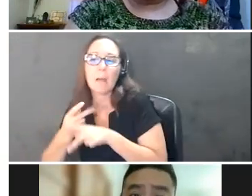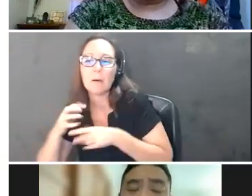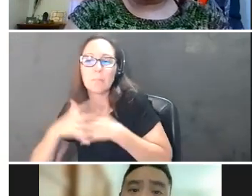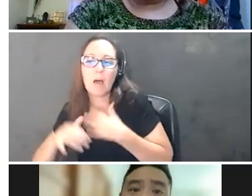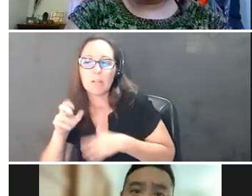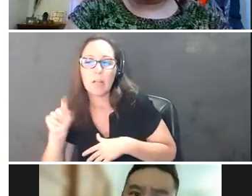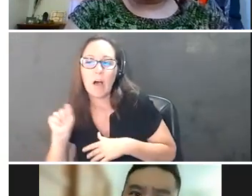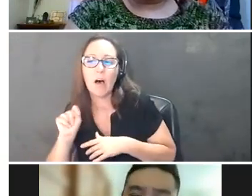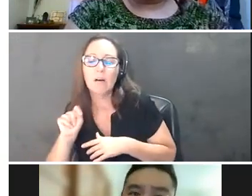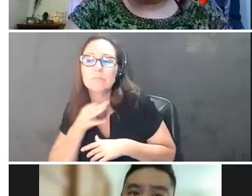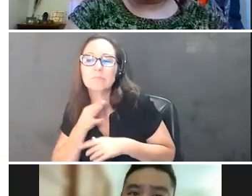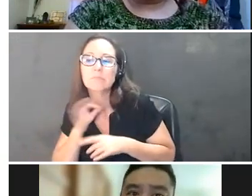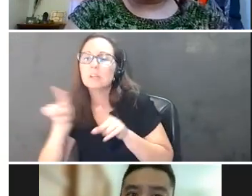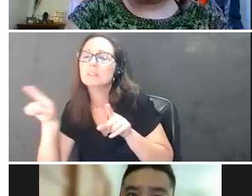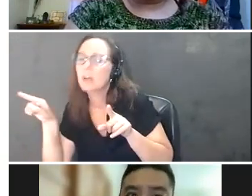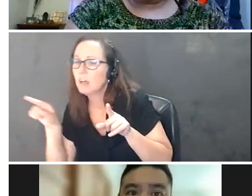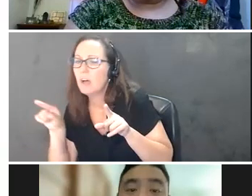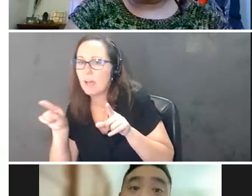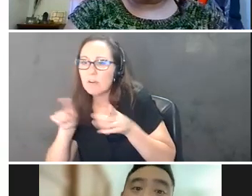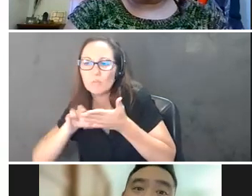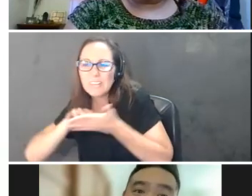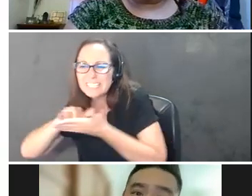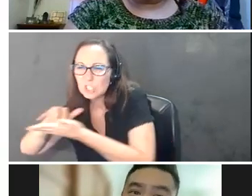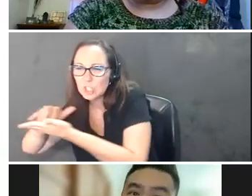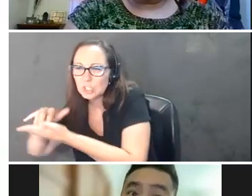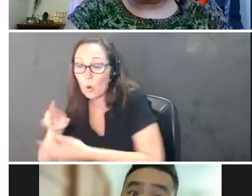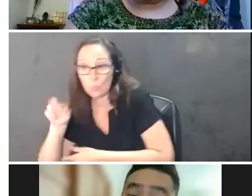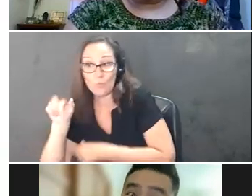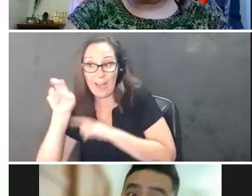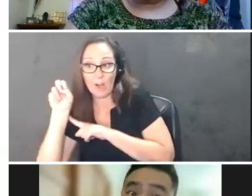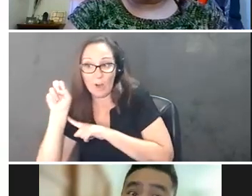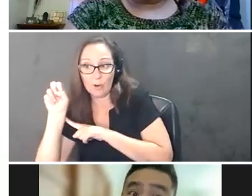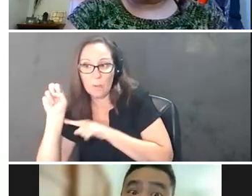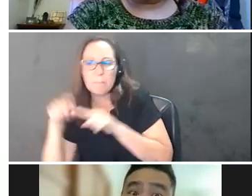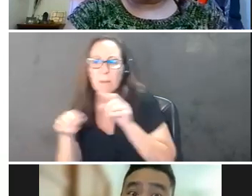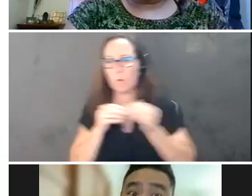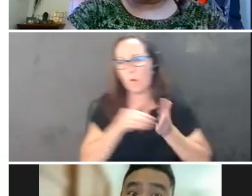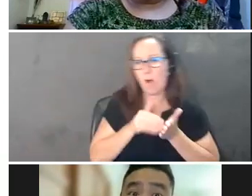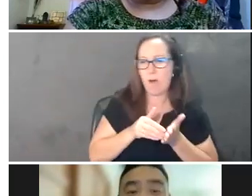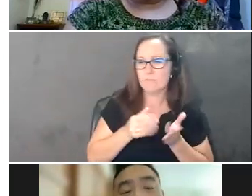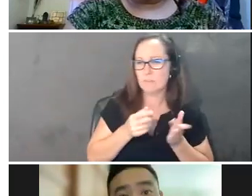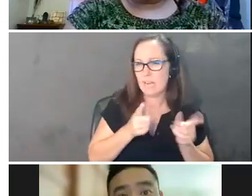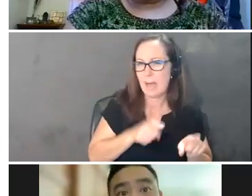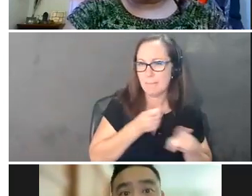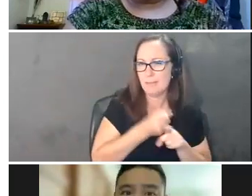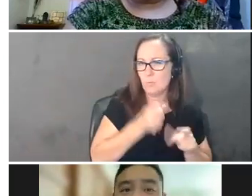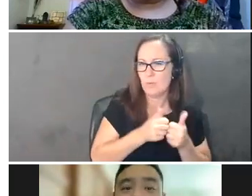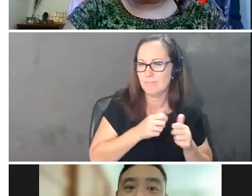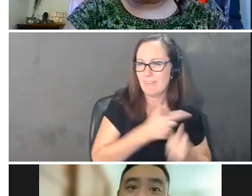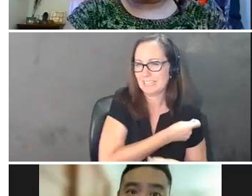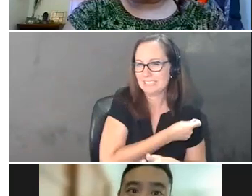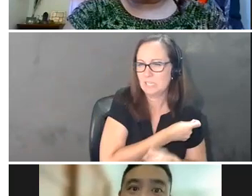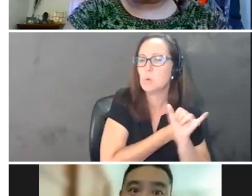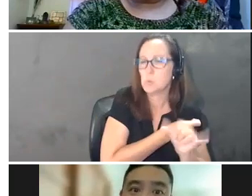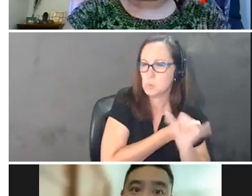happen? Okay, it happens, but it's pretty rare. Okay, but it happened more often in these people who got the vaccine. Okay, so that's kind of